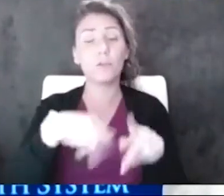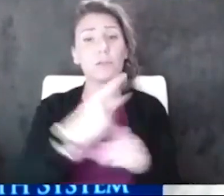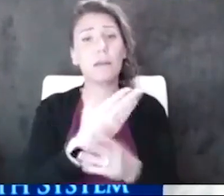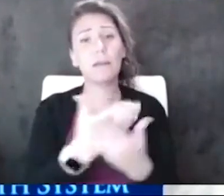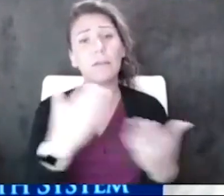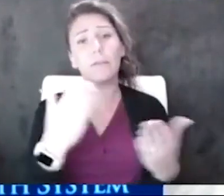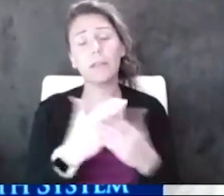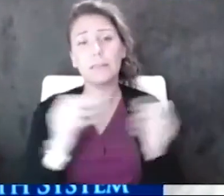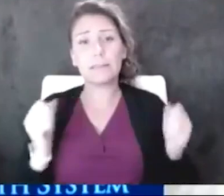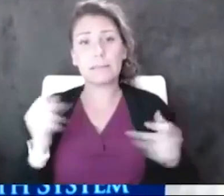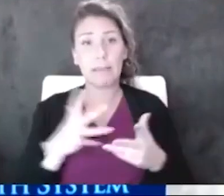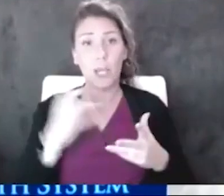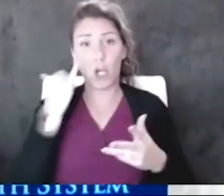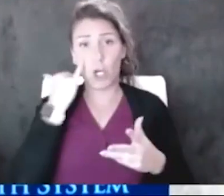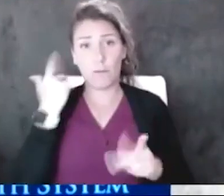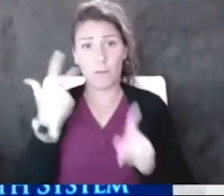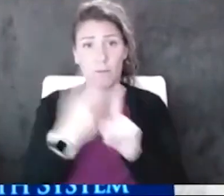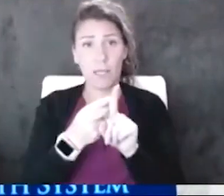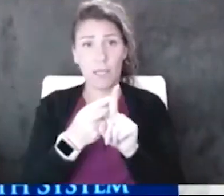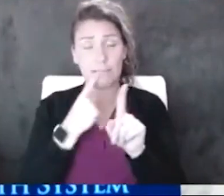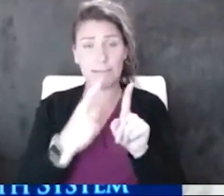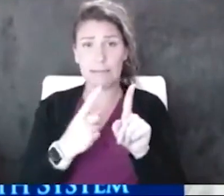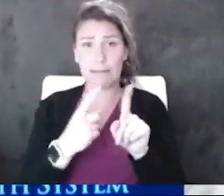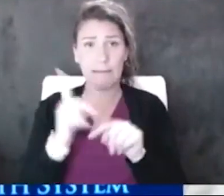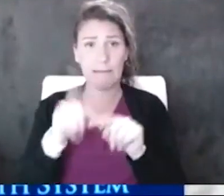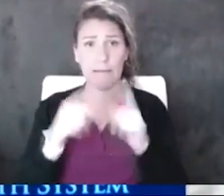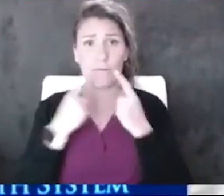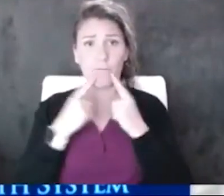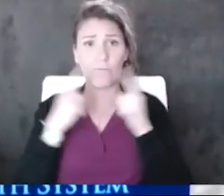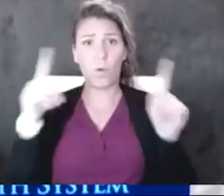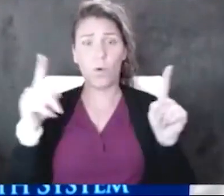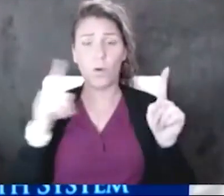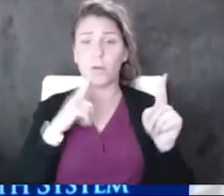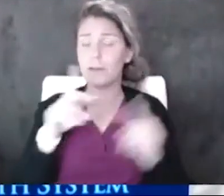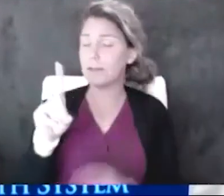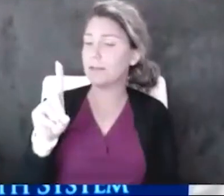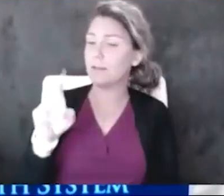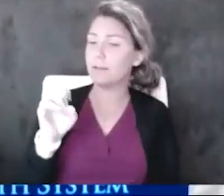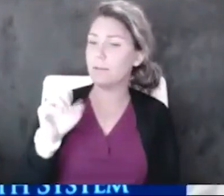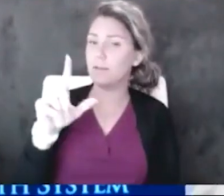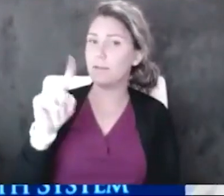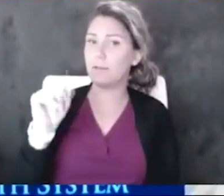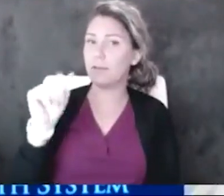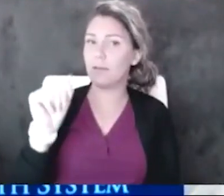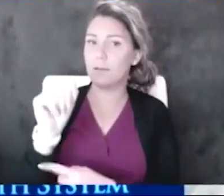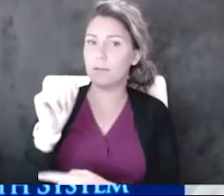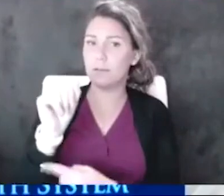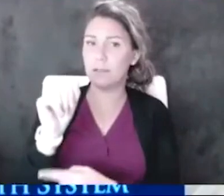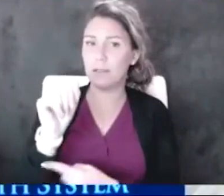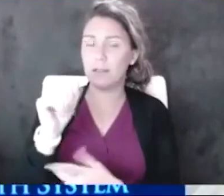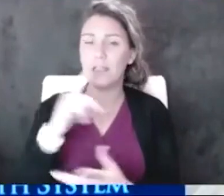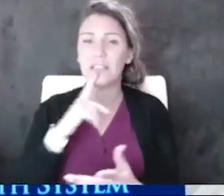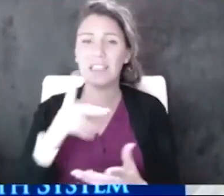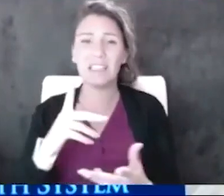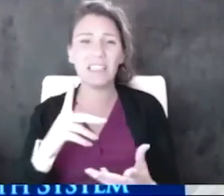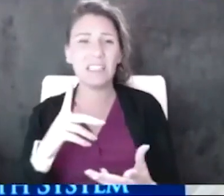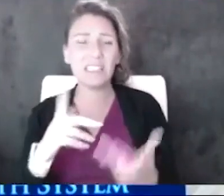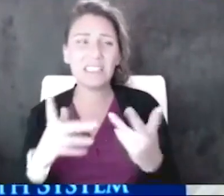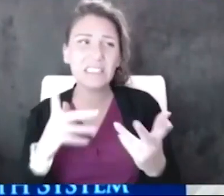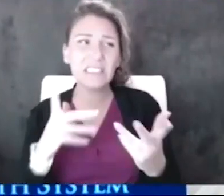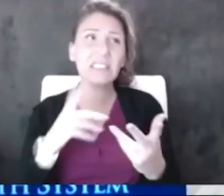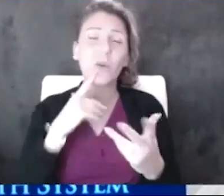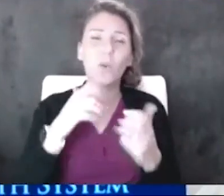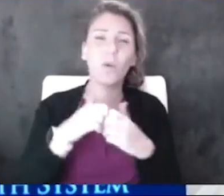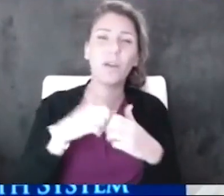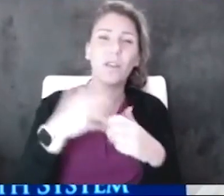vaccine resistance potentially that can develop. I mean, the Delta variant doesn't really appear to be vaccine resistant. You may